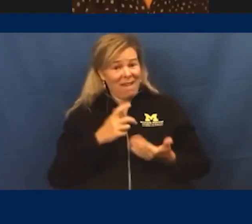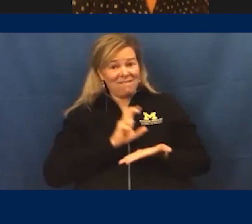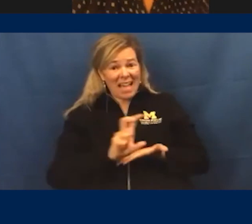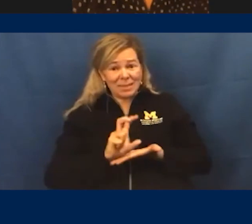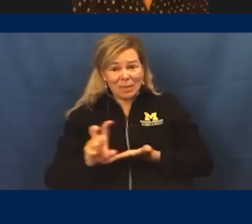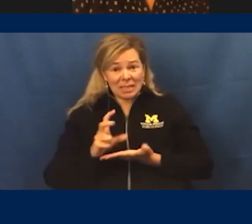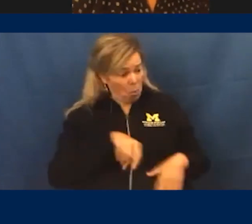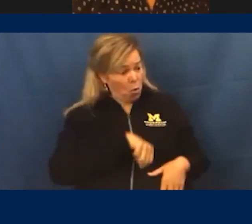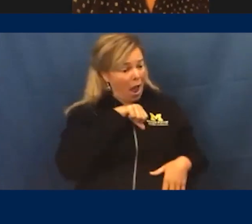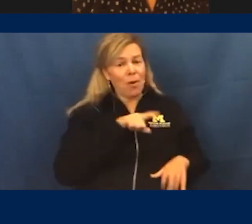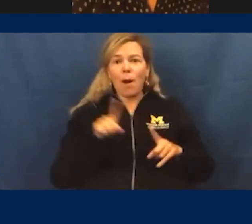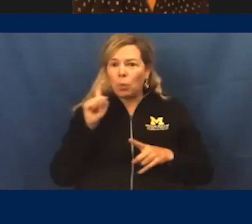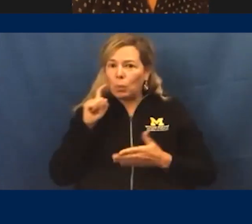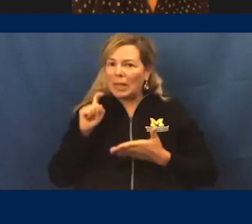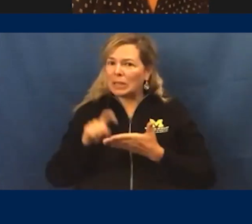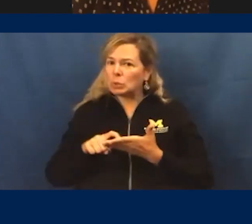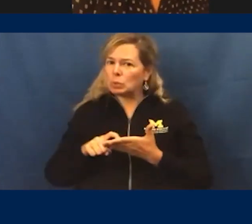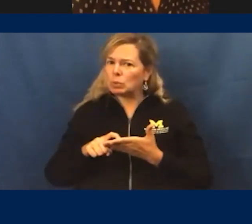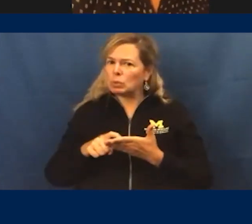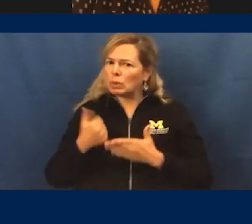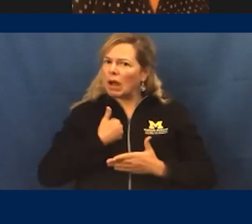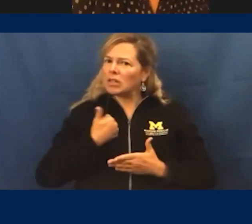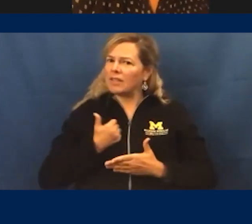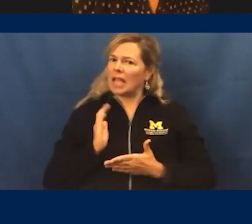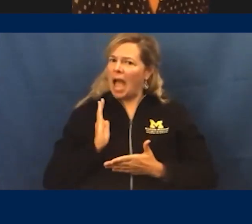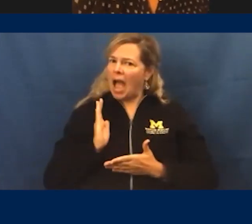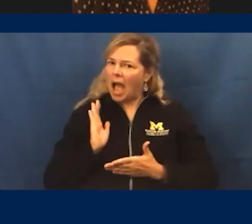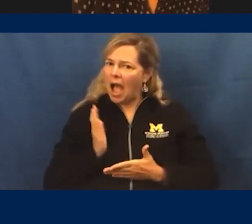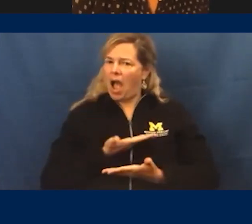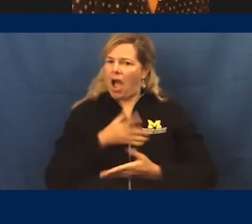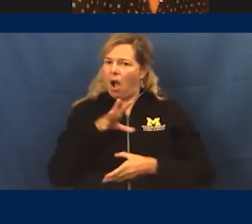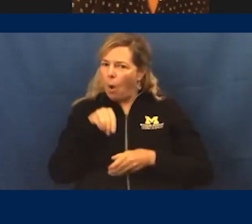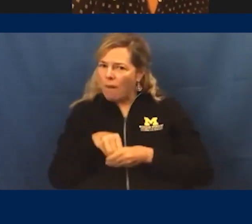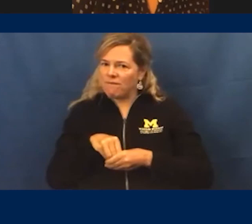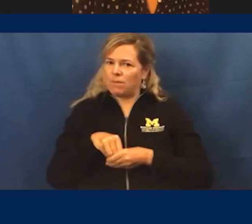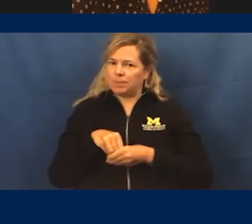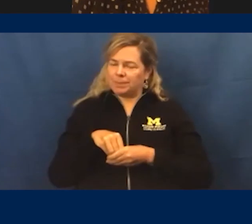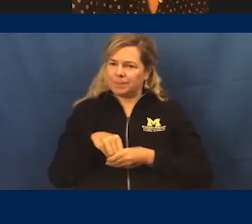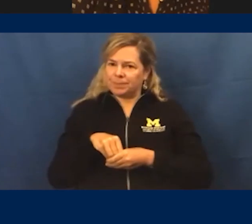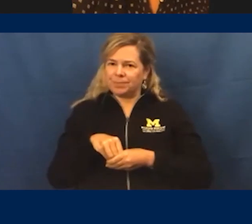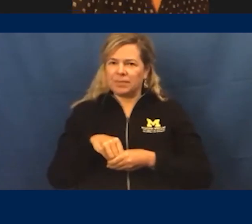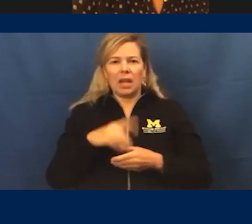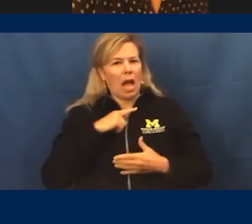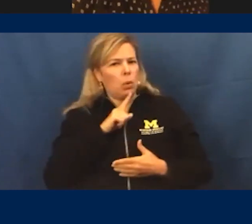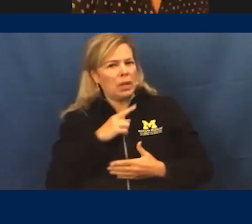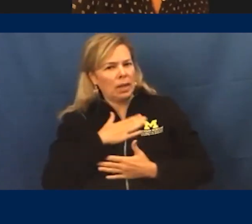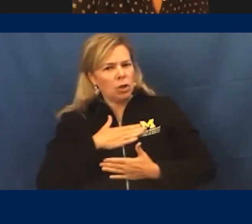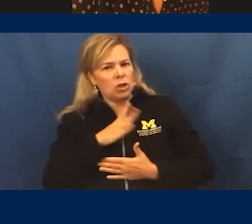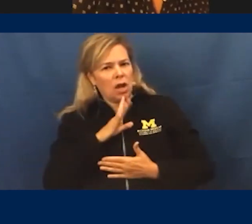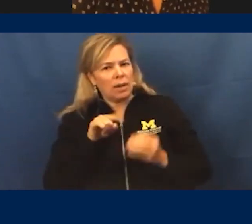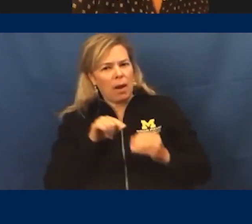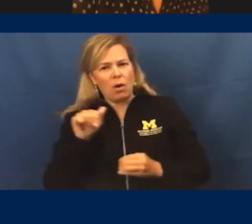address the negative externalities of some of our actions. And I really appreciate Dr. Chavis's point about anti-Black violence and